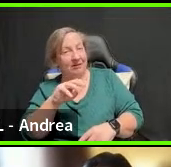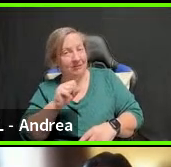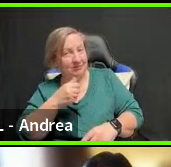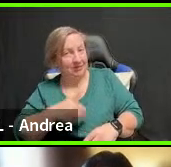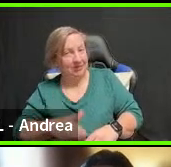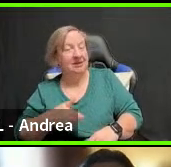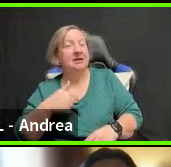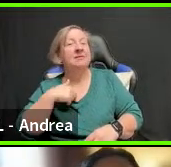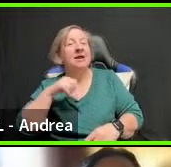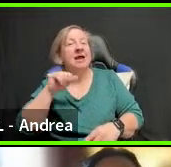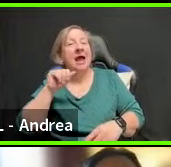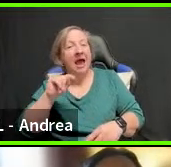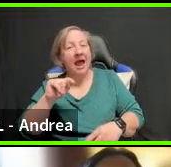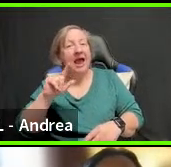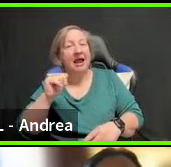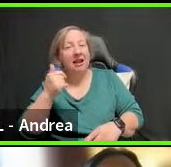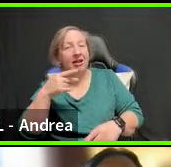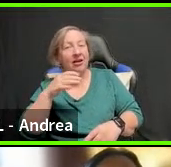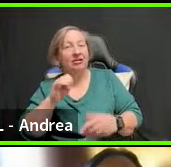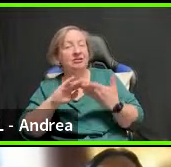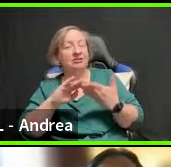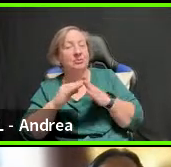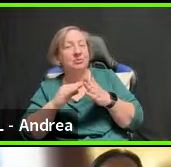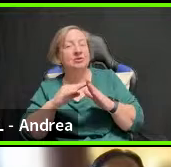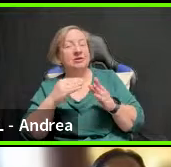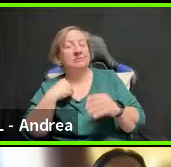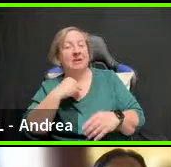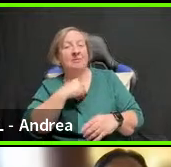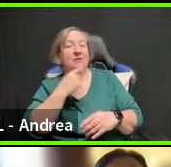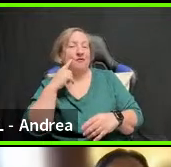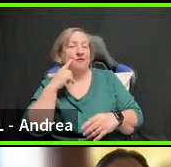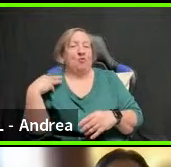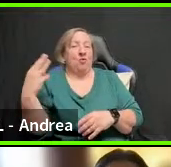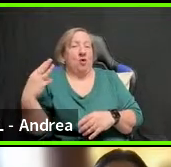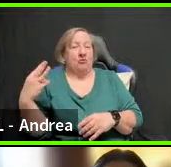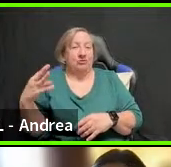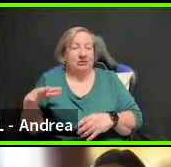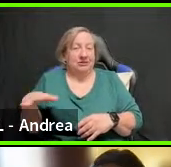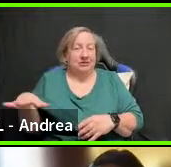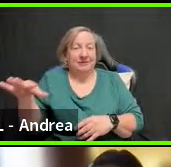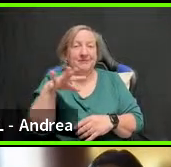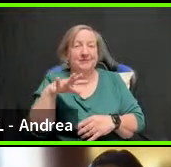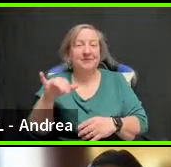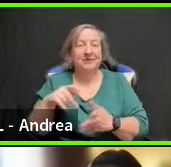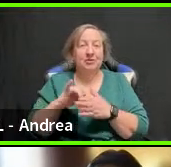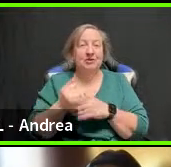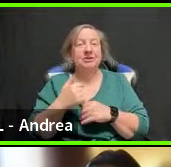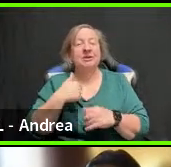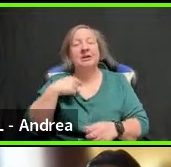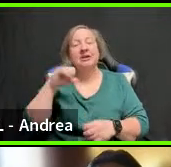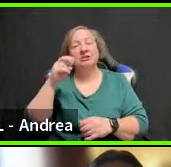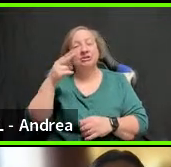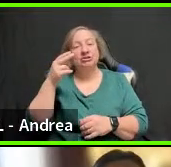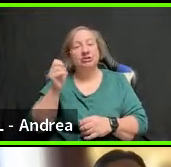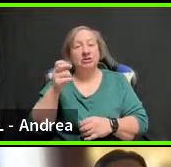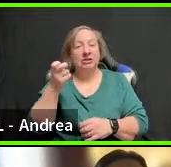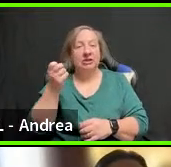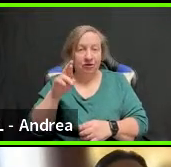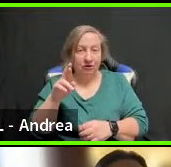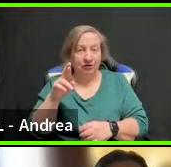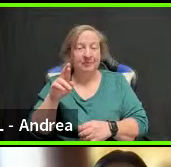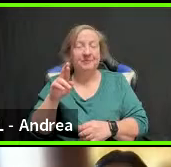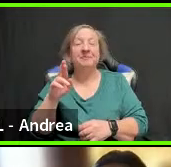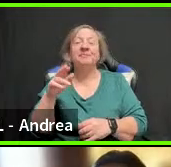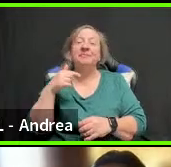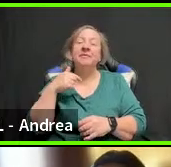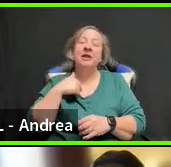an at-large community member for the Washington side of the project, and my pronouns are she, hers. And if